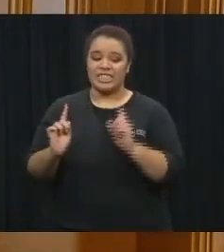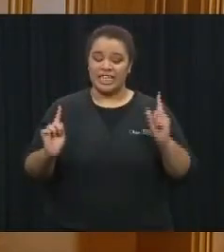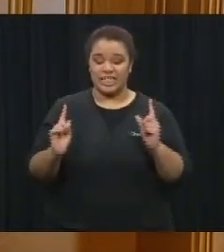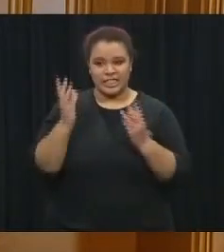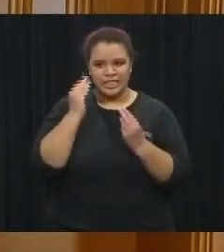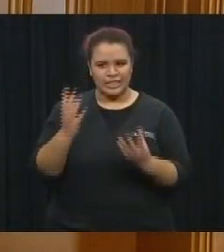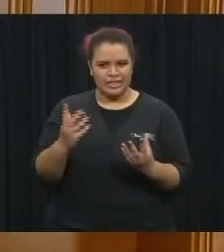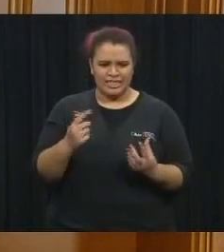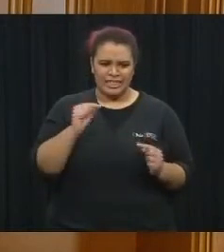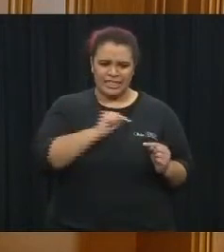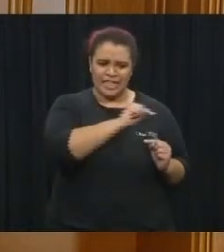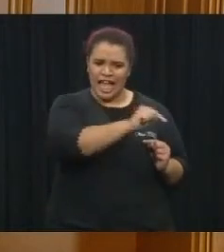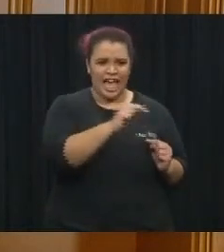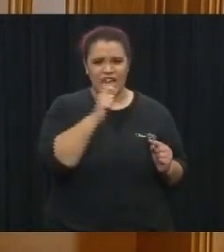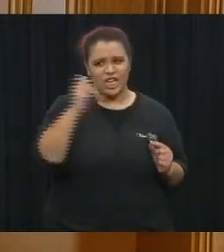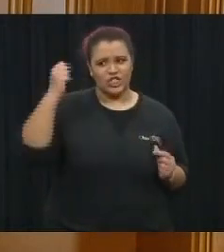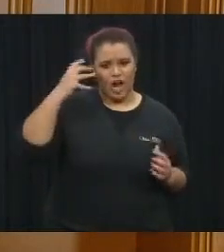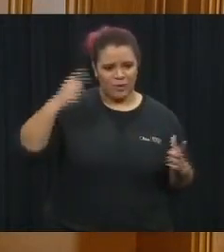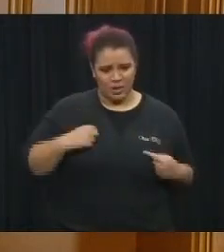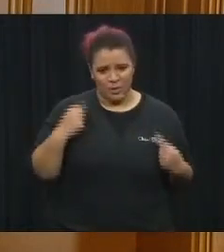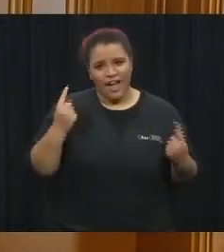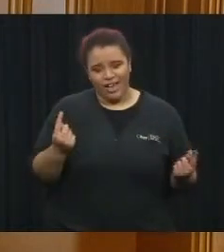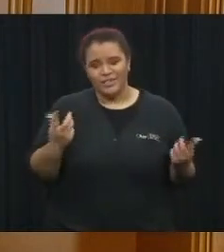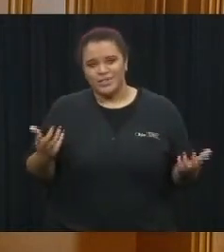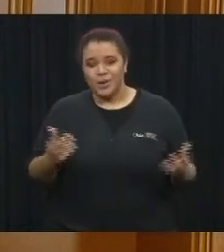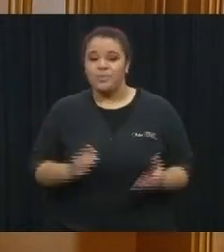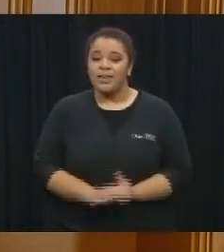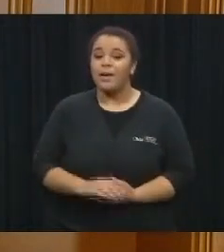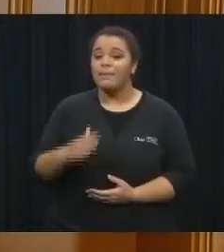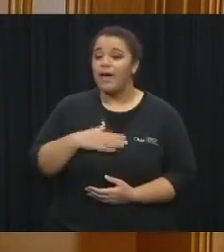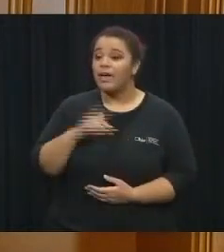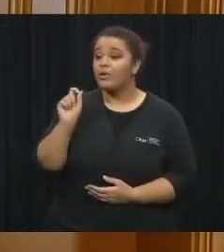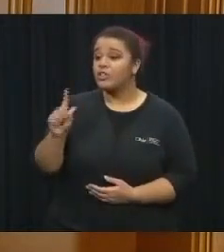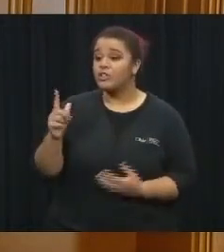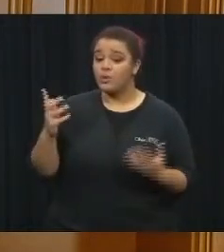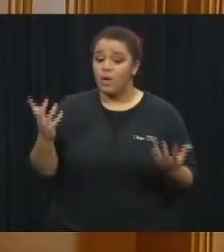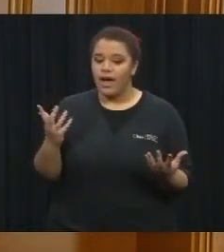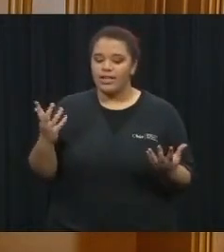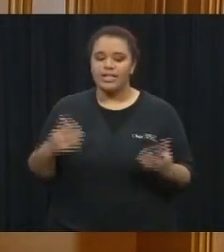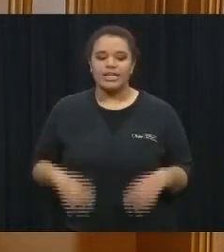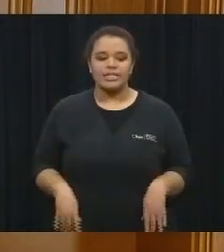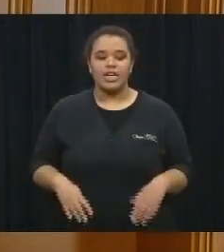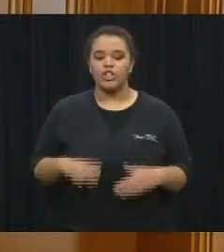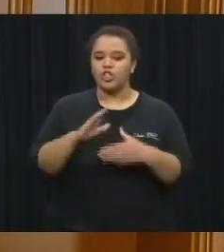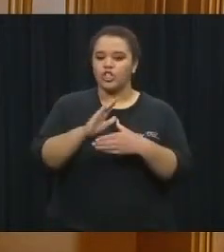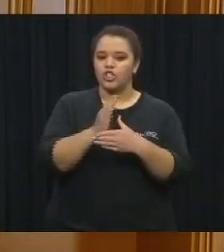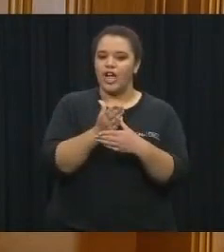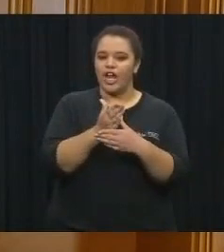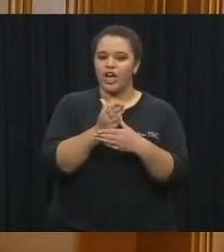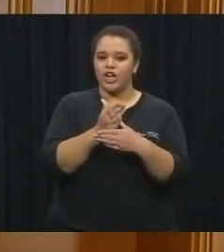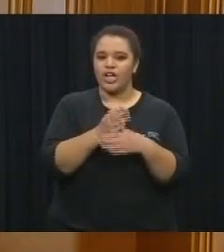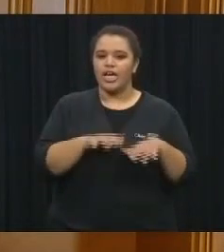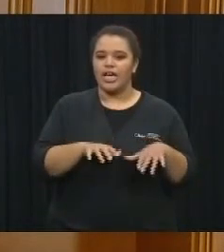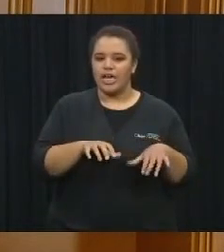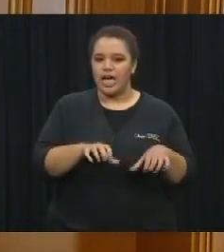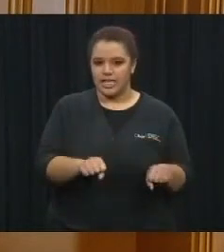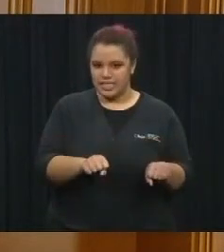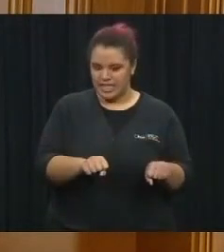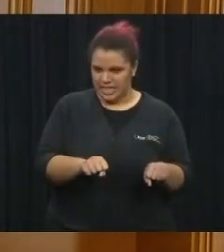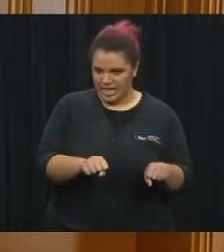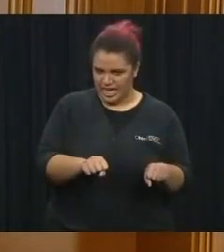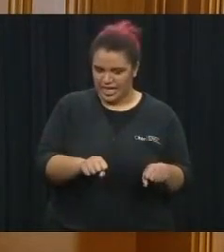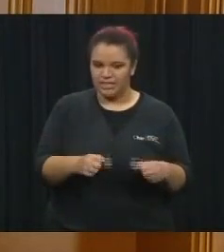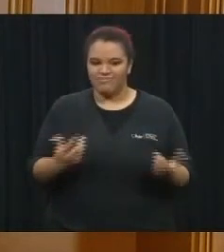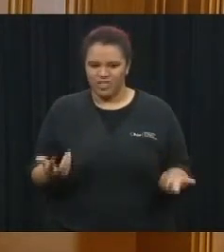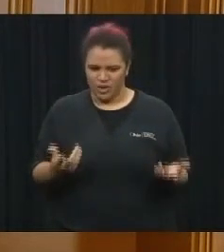child custody. With this stay-at-home order, we've gotten a lot of questions from viewers. How do they deal with shared custody, and how do they deal with children that are